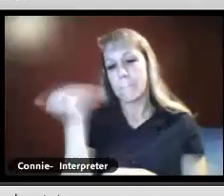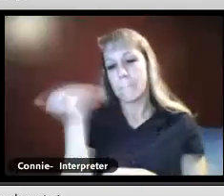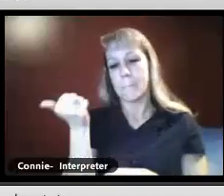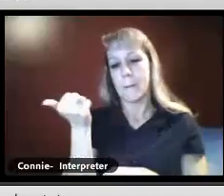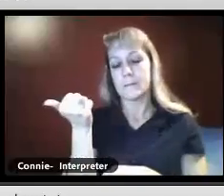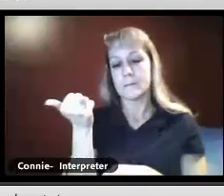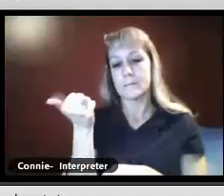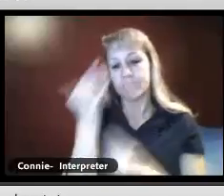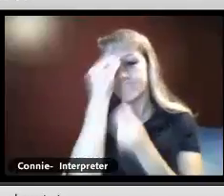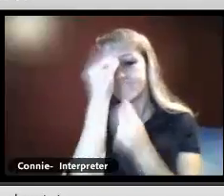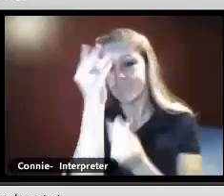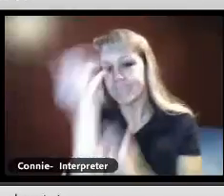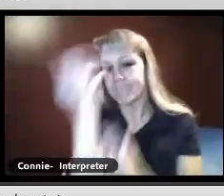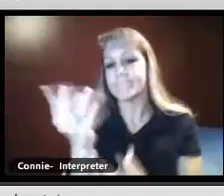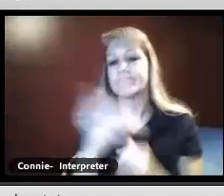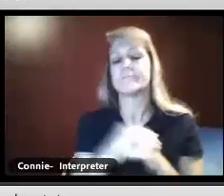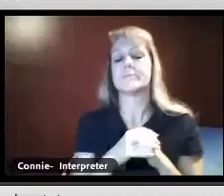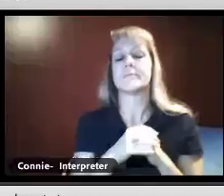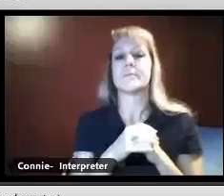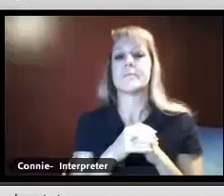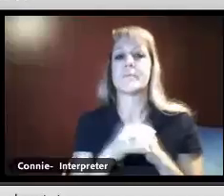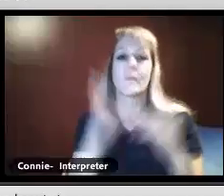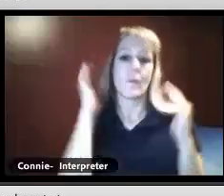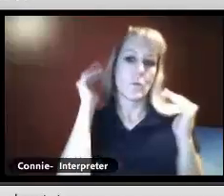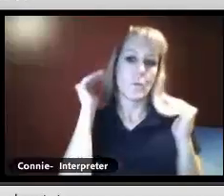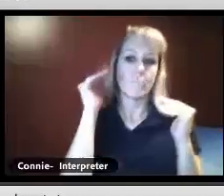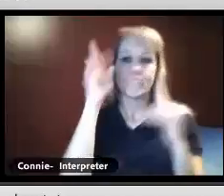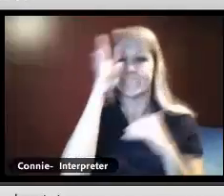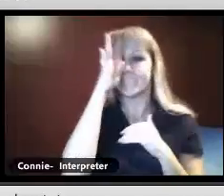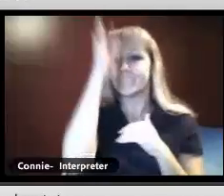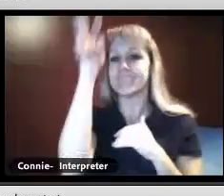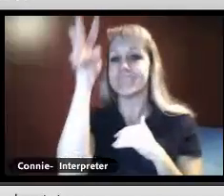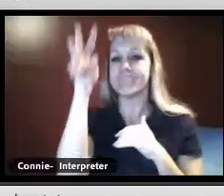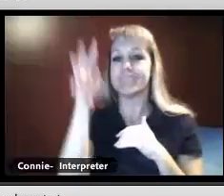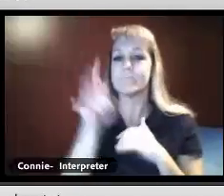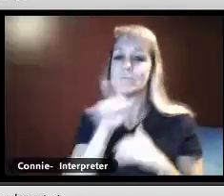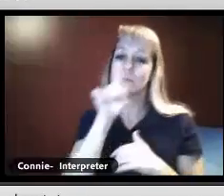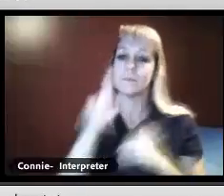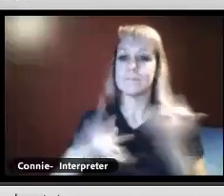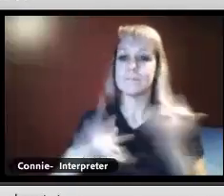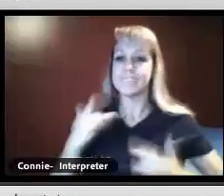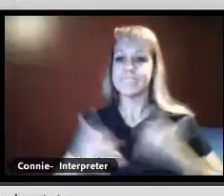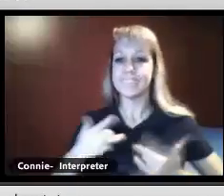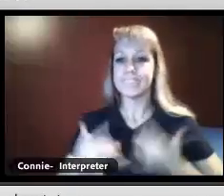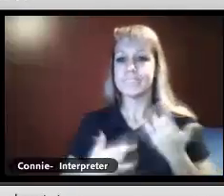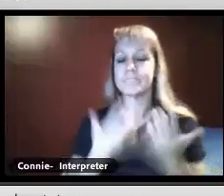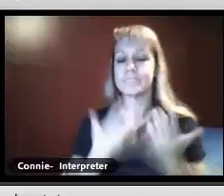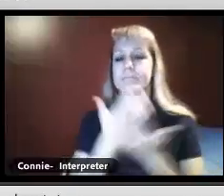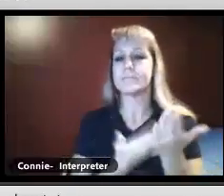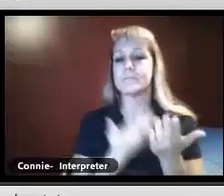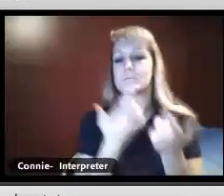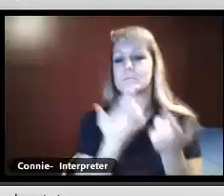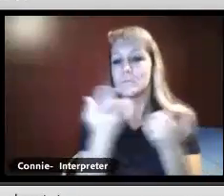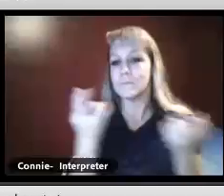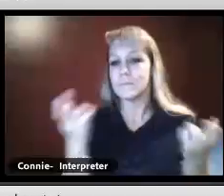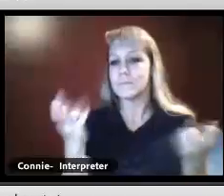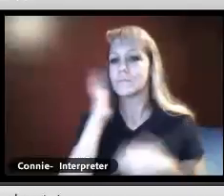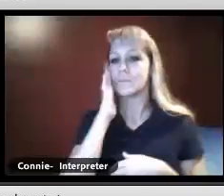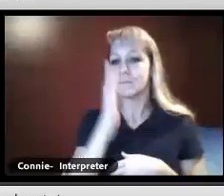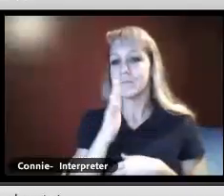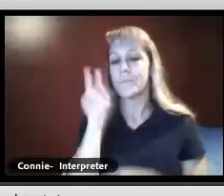material and to, I very much hope, create in you real excitement about some of the resources that we're going to be looking